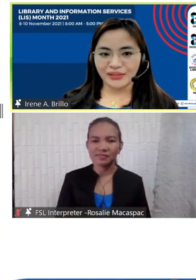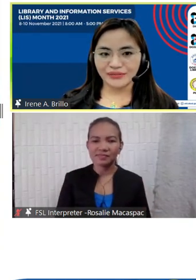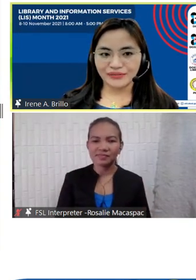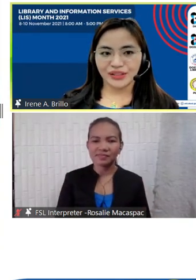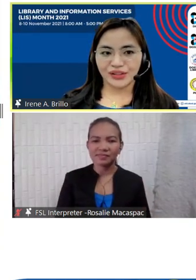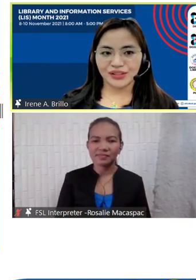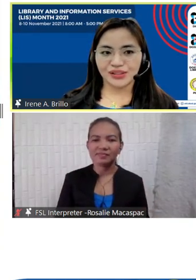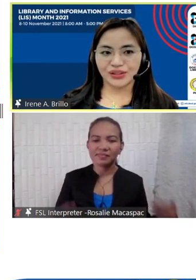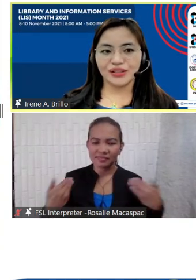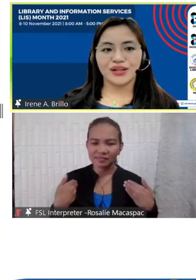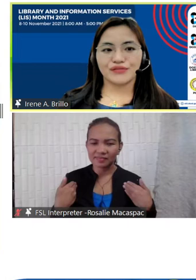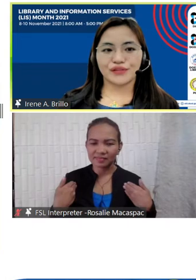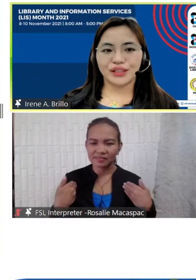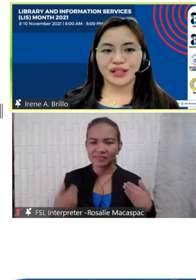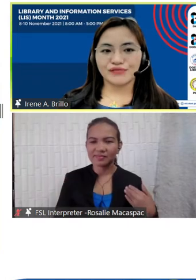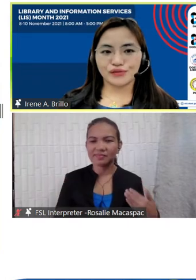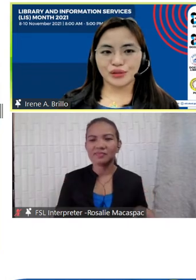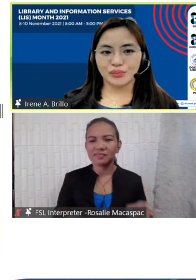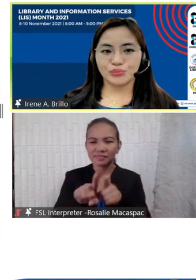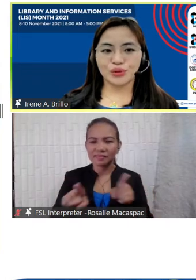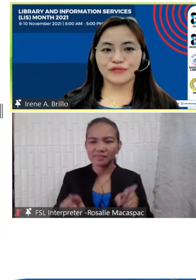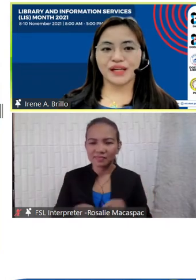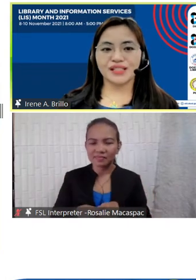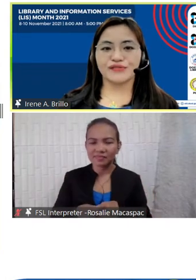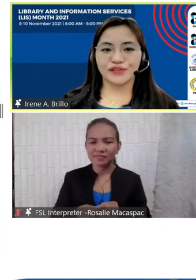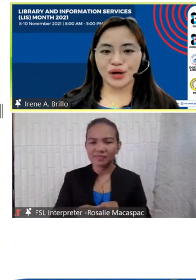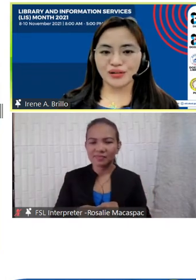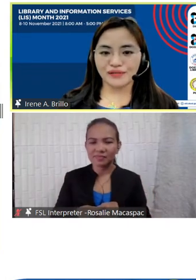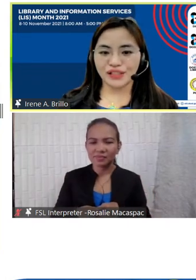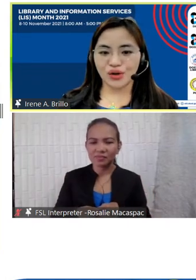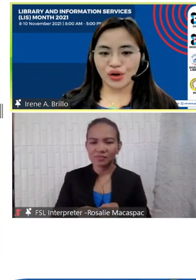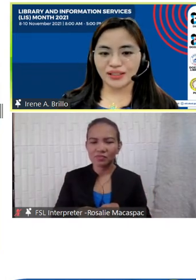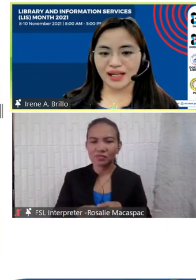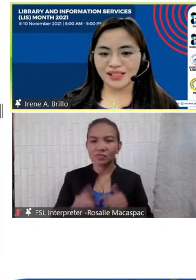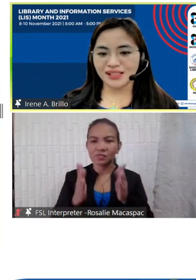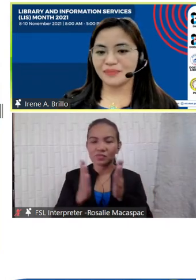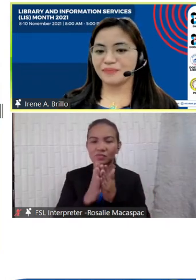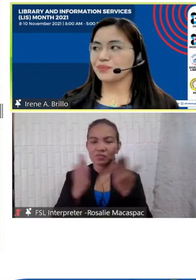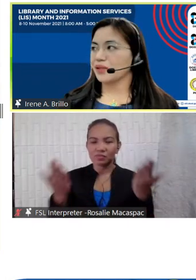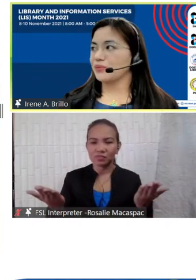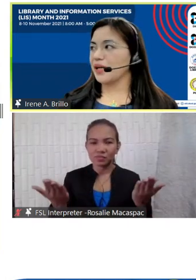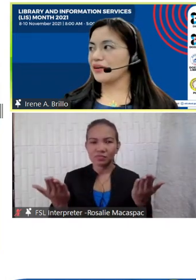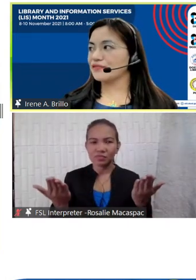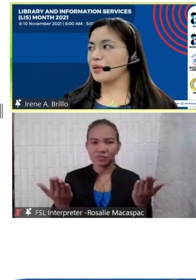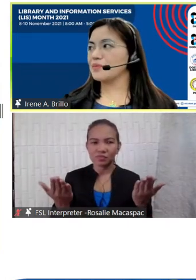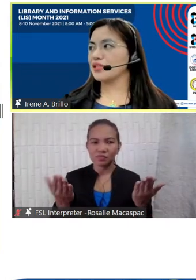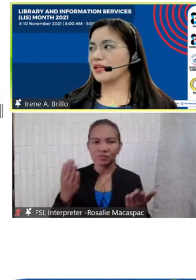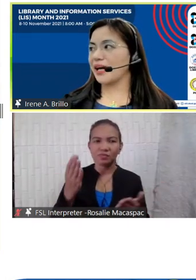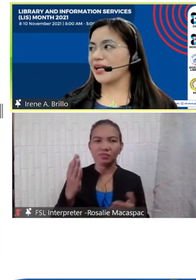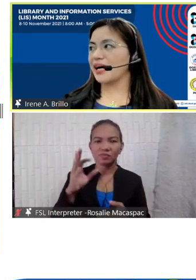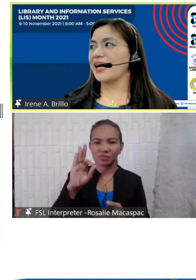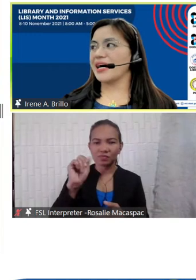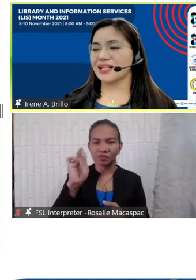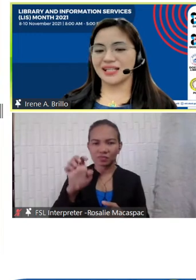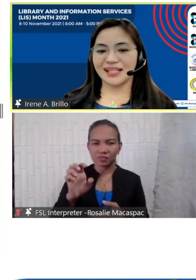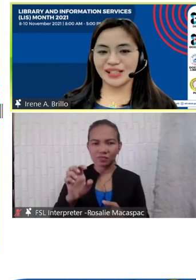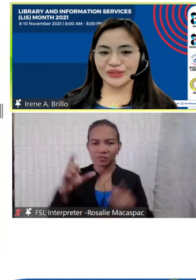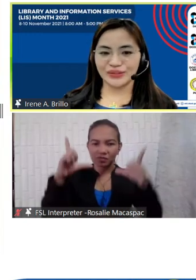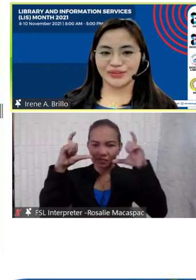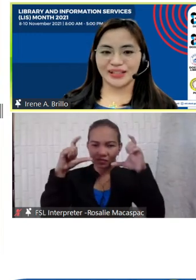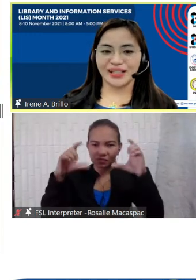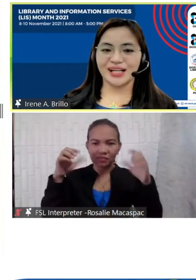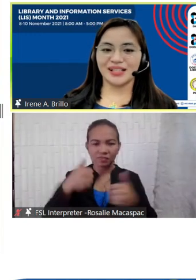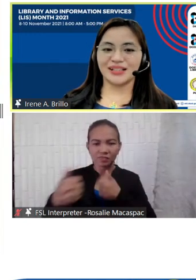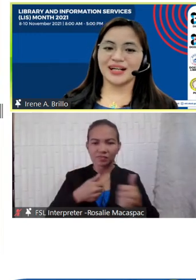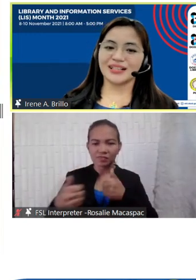We have also for the book face photography contest, we have from Lorena